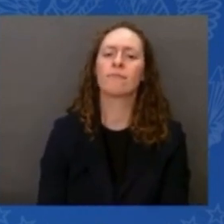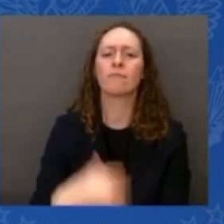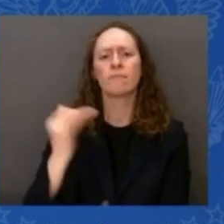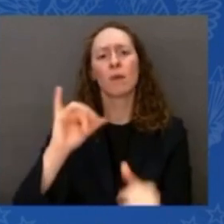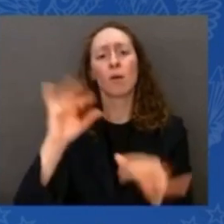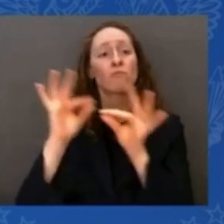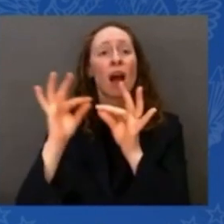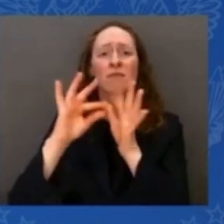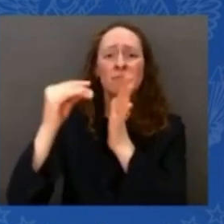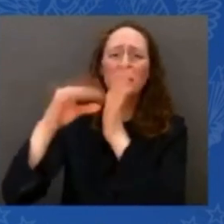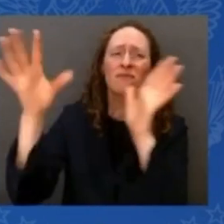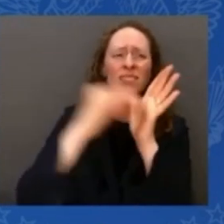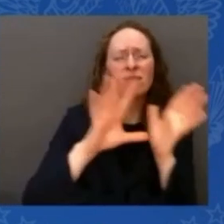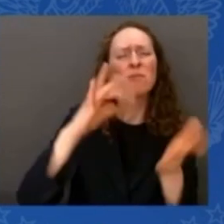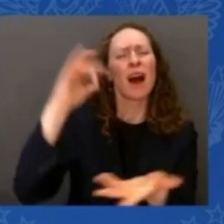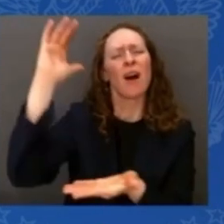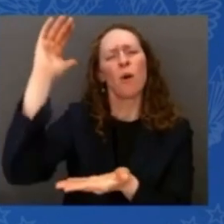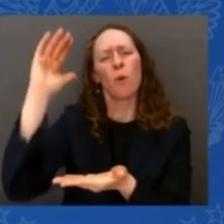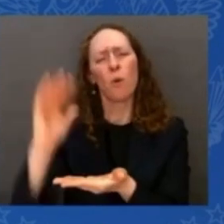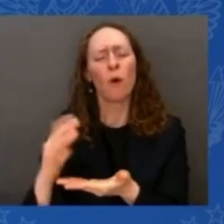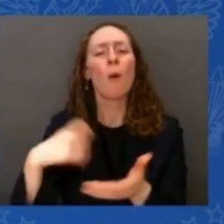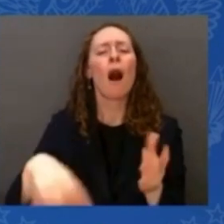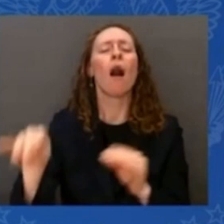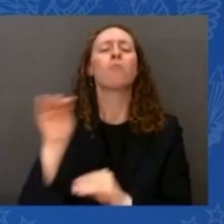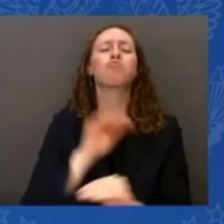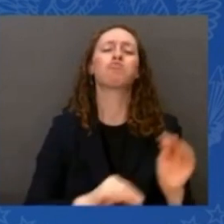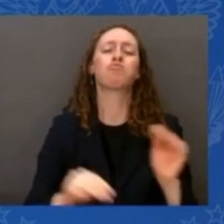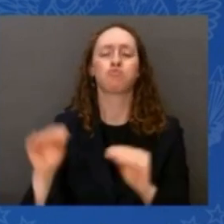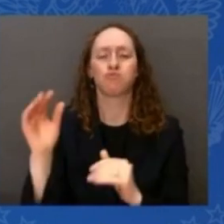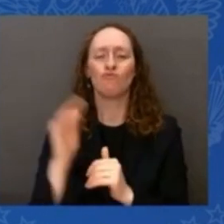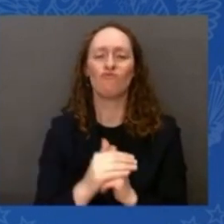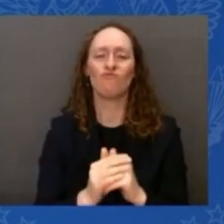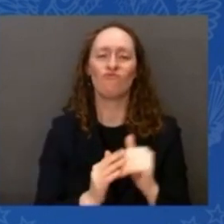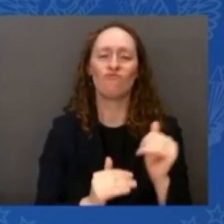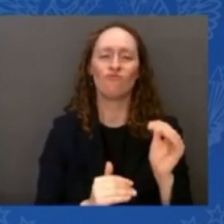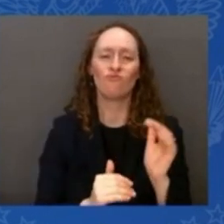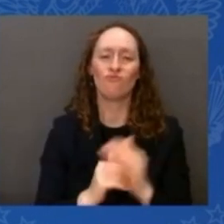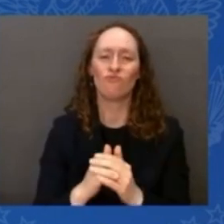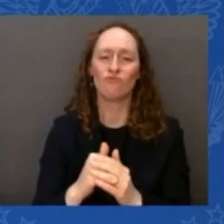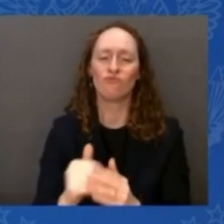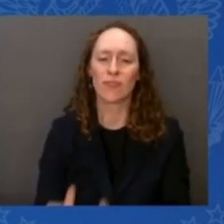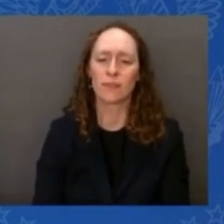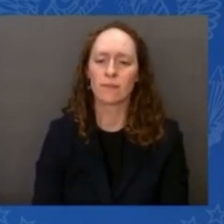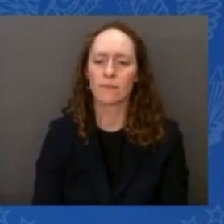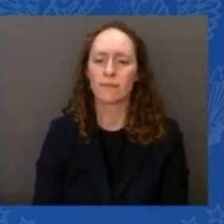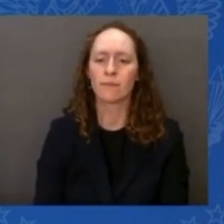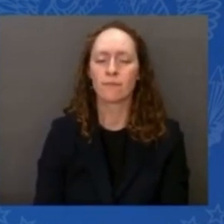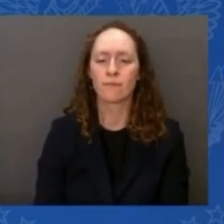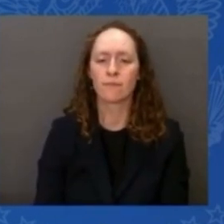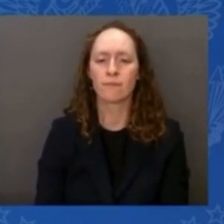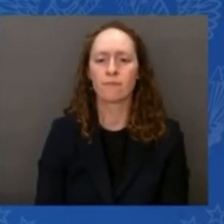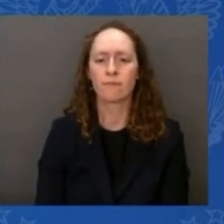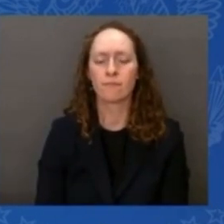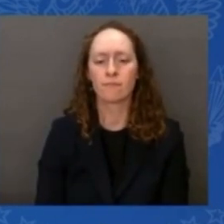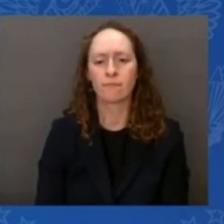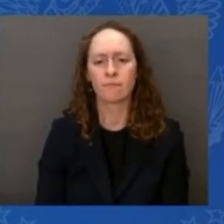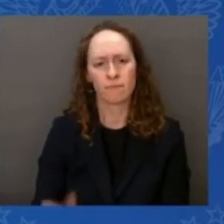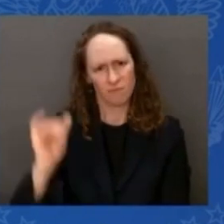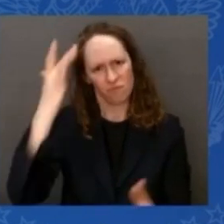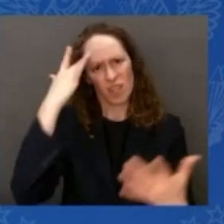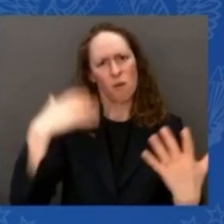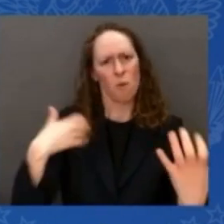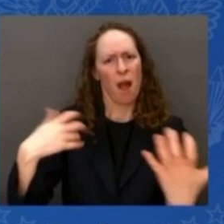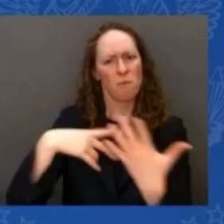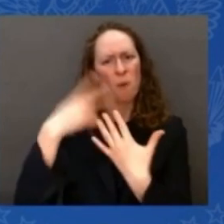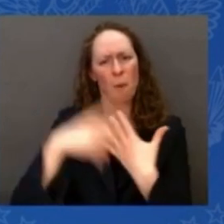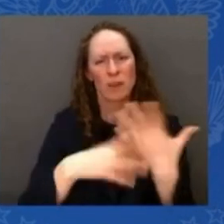And that's exactly what happens when we protect and strengthen programs like Medicare and Medicaid, which millions of Americans rely on, millions. And it's